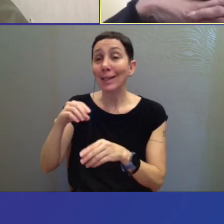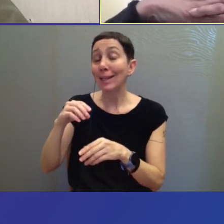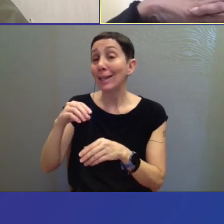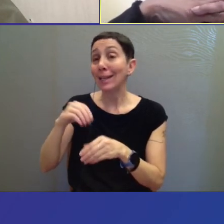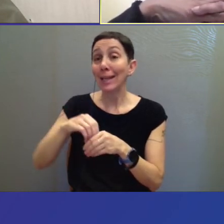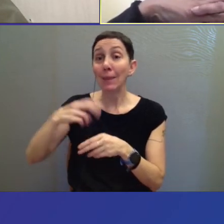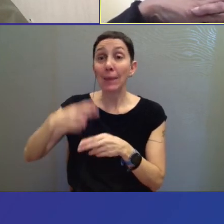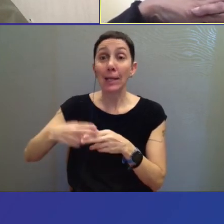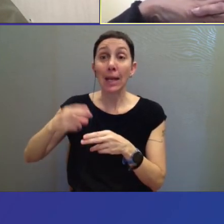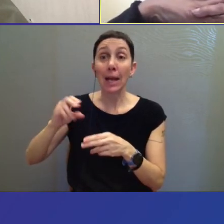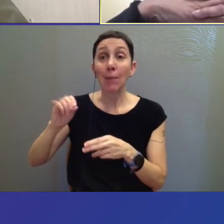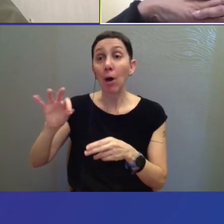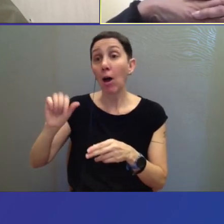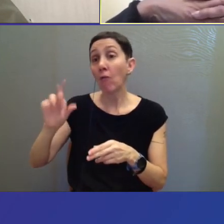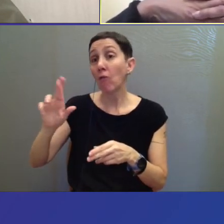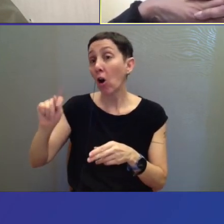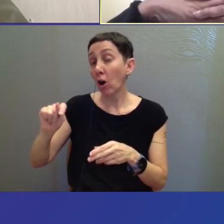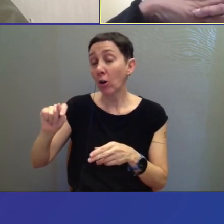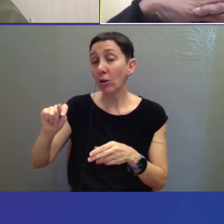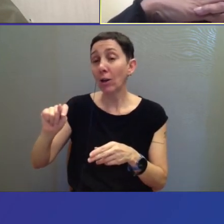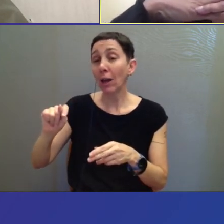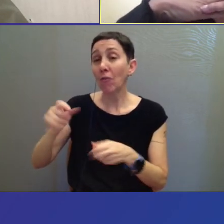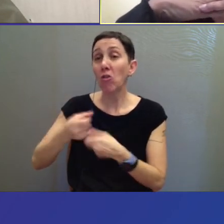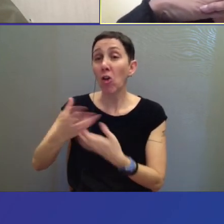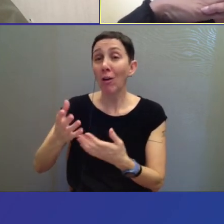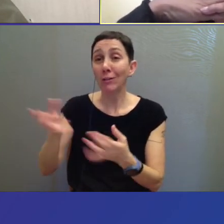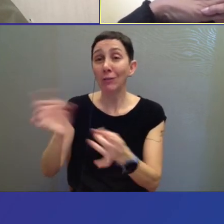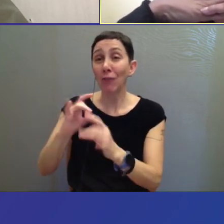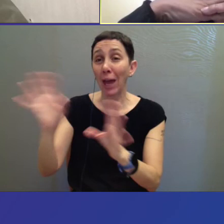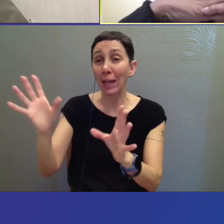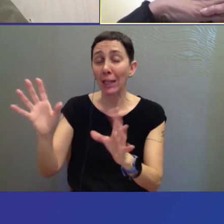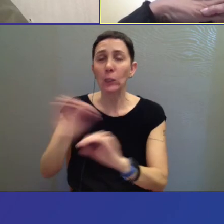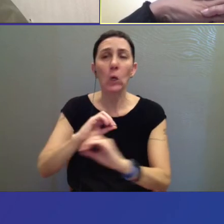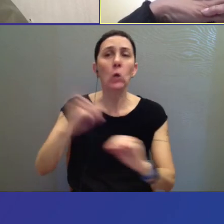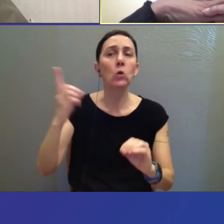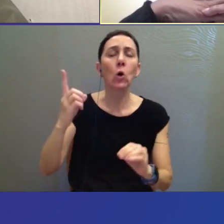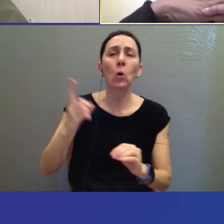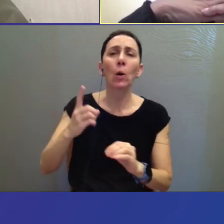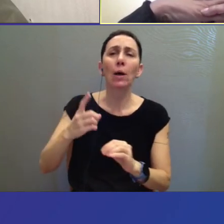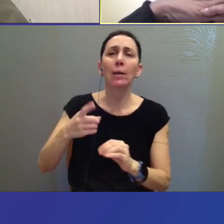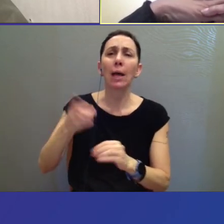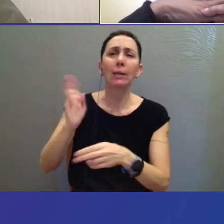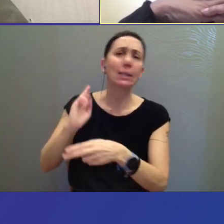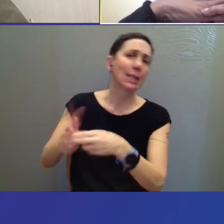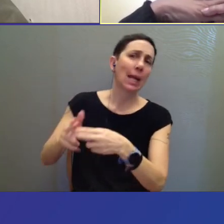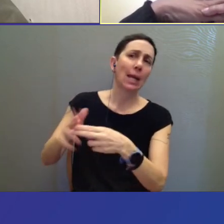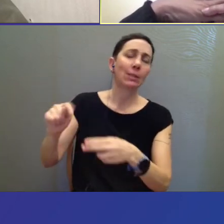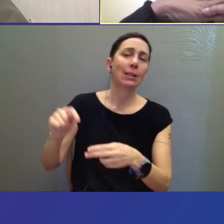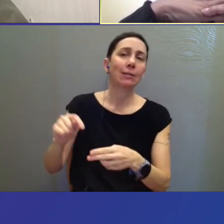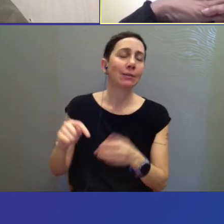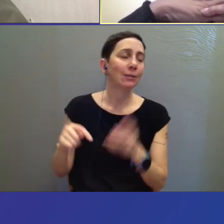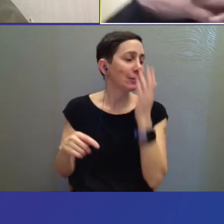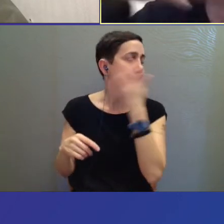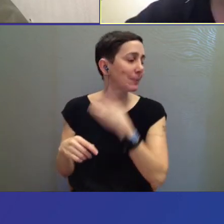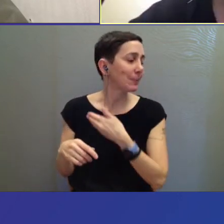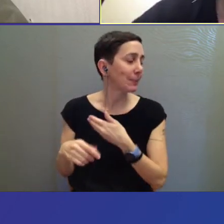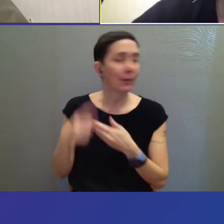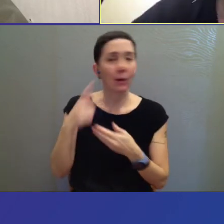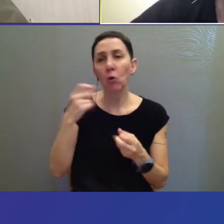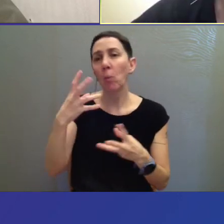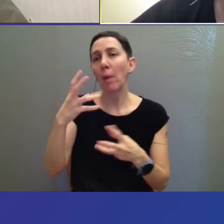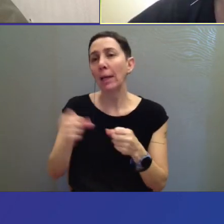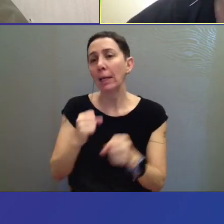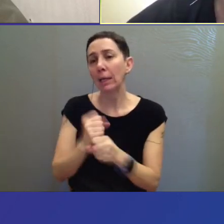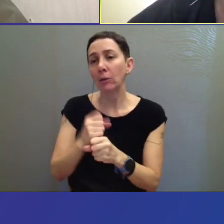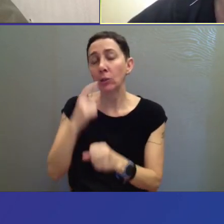some violences, and no one has called them on it for years, because, a